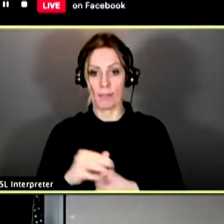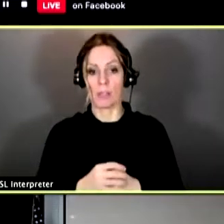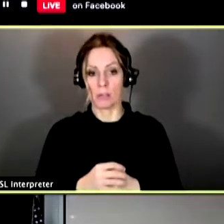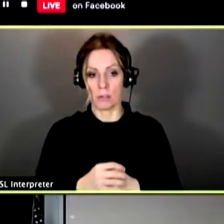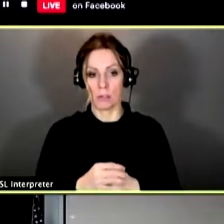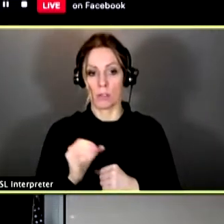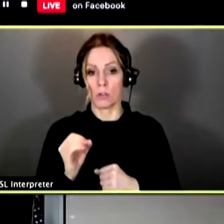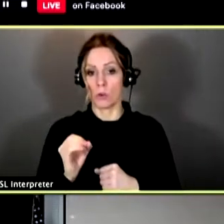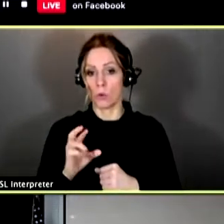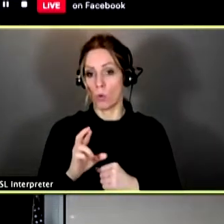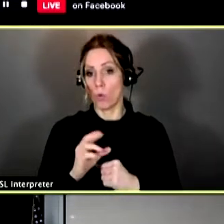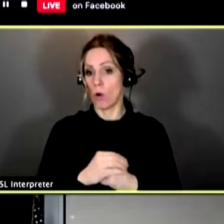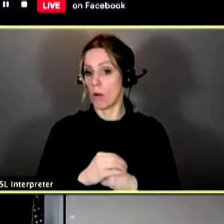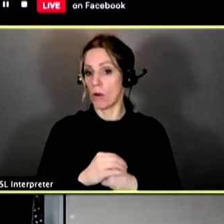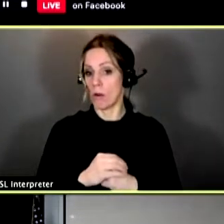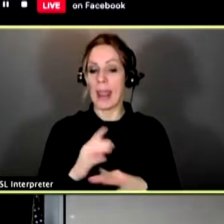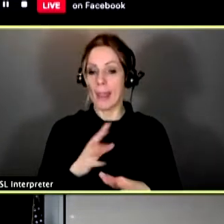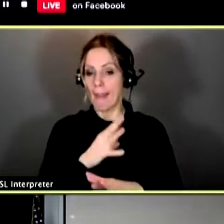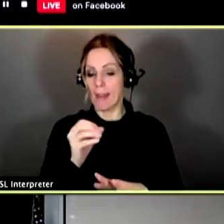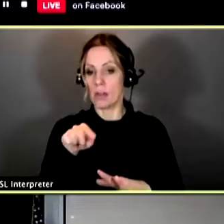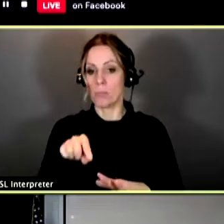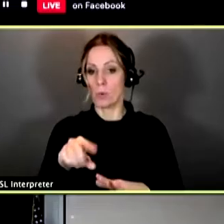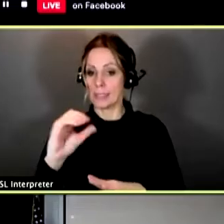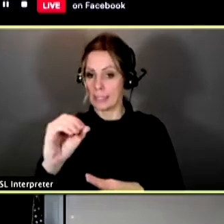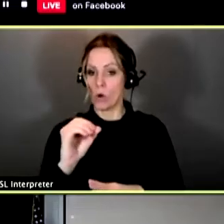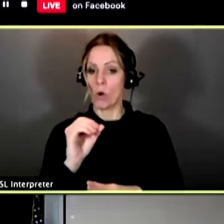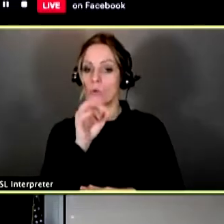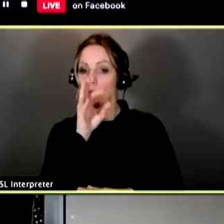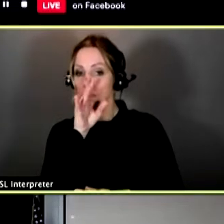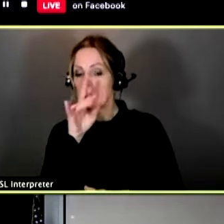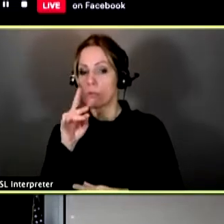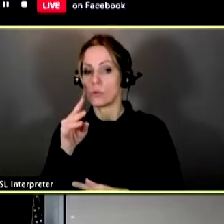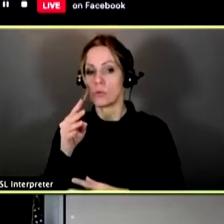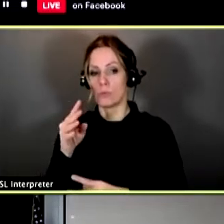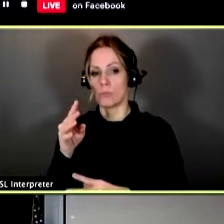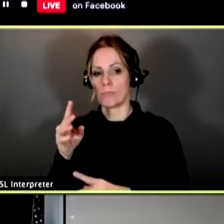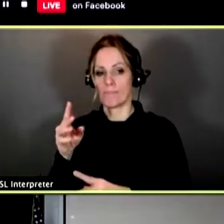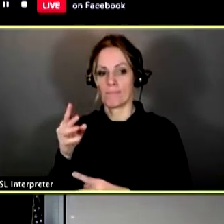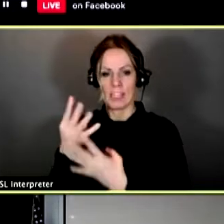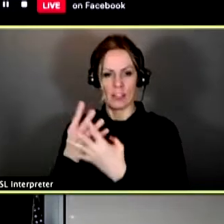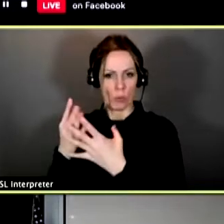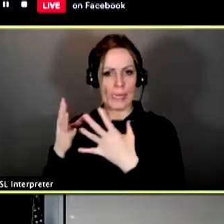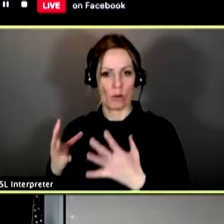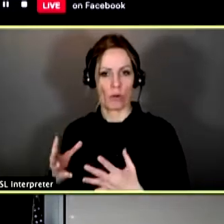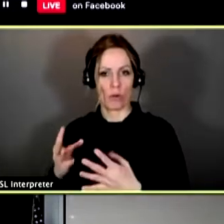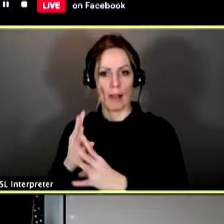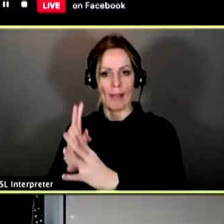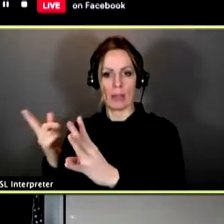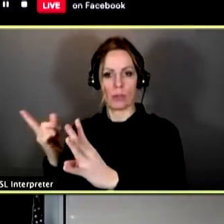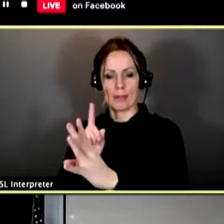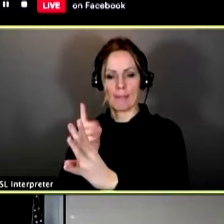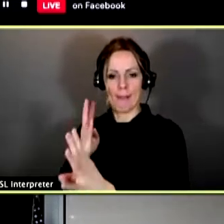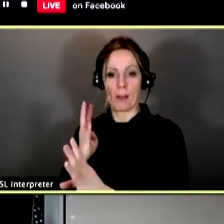888-410-3427. And then you can press 0 and you'll speak to a call screener and you'll get on the air. You can also text